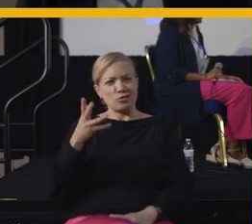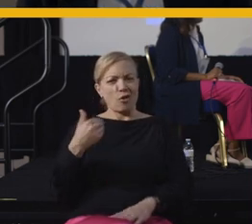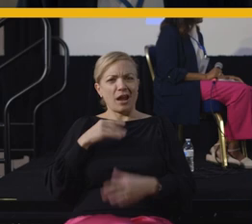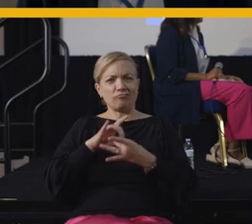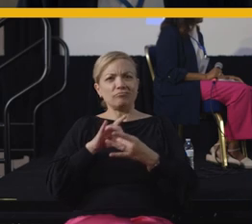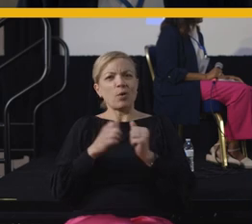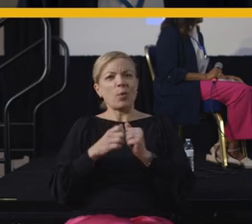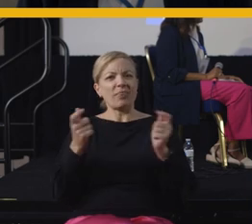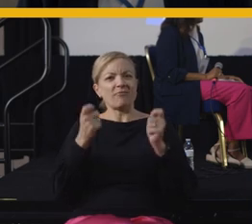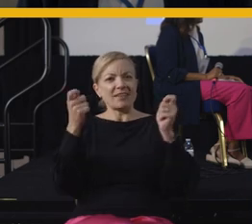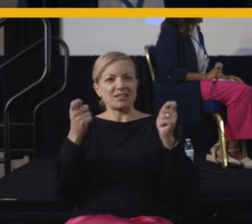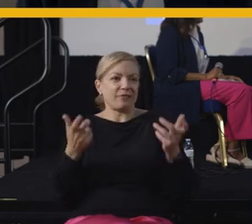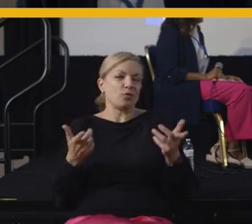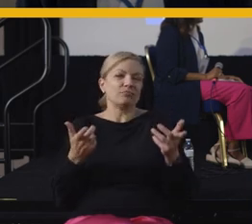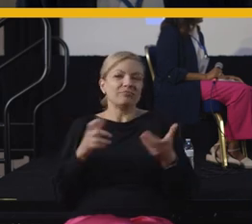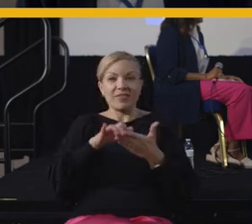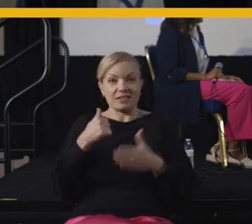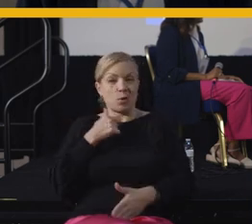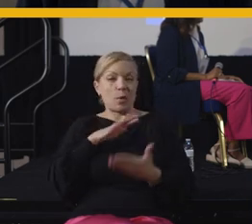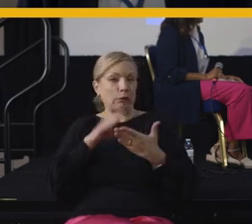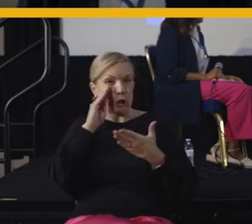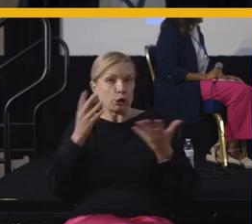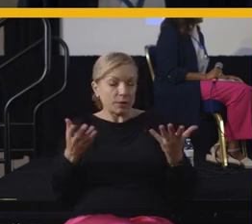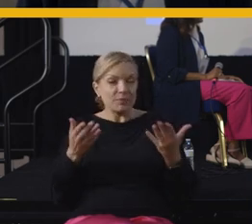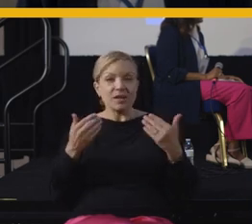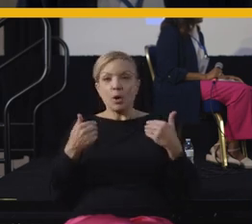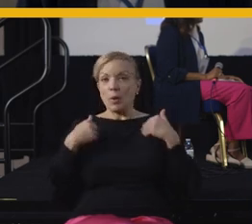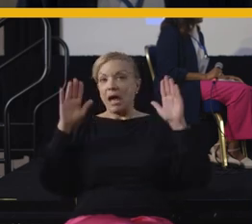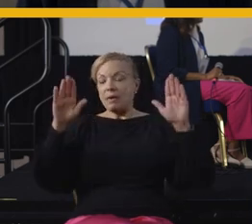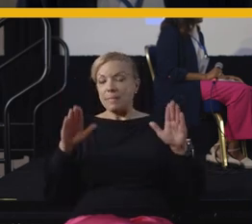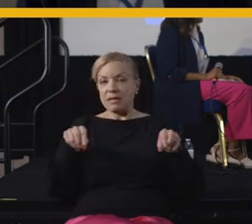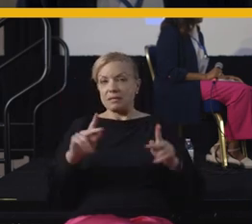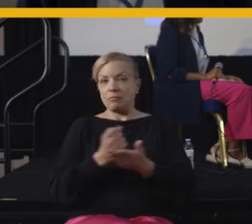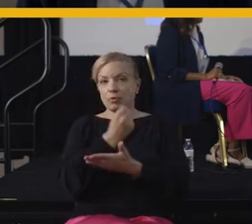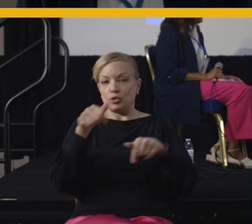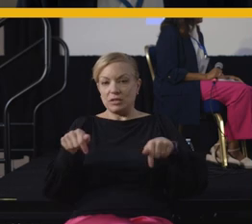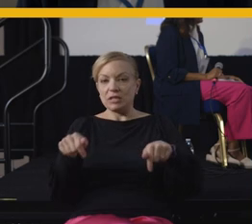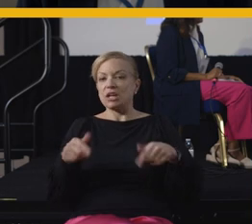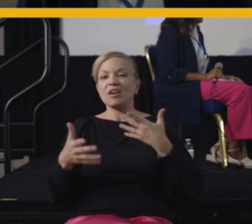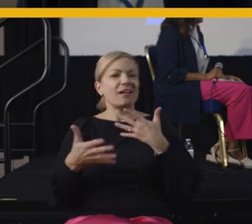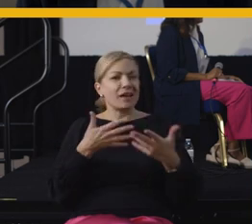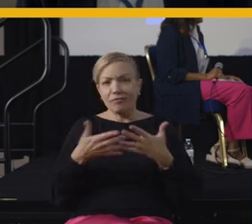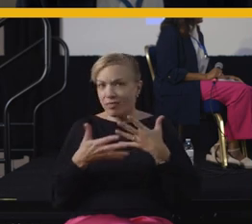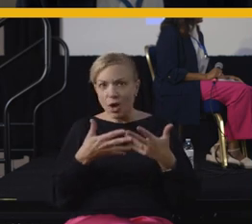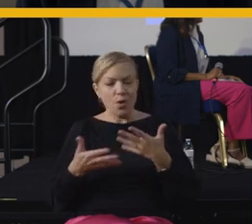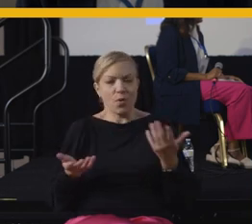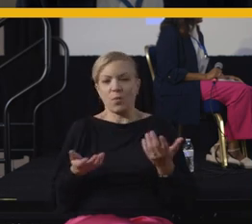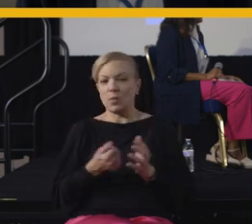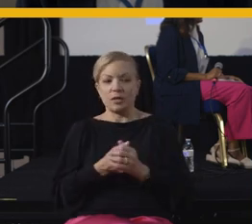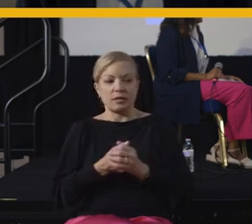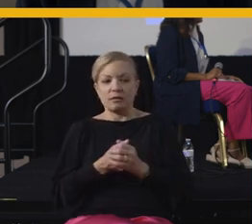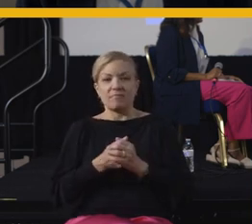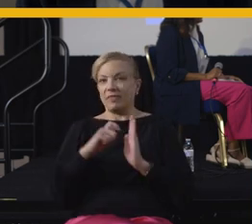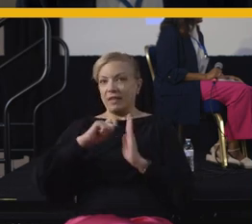with those festivals, which is what we found. We had the amazing opportunity that even though None